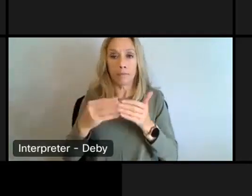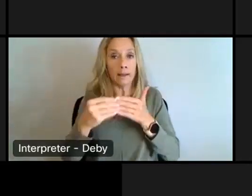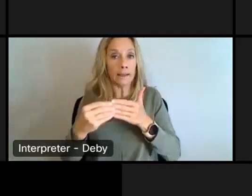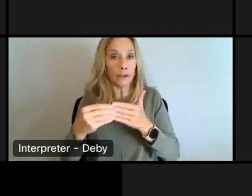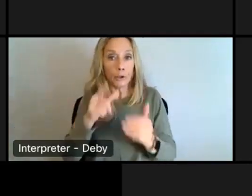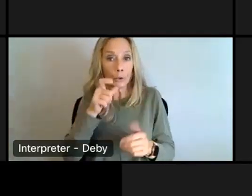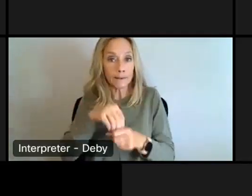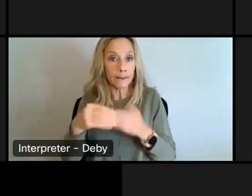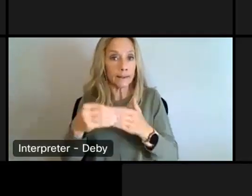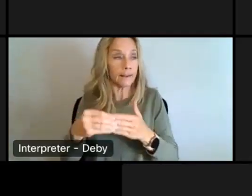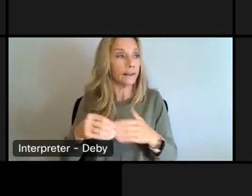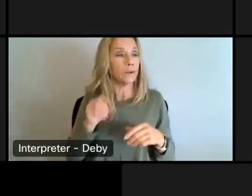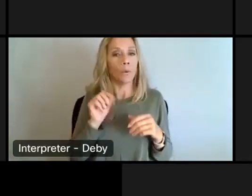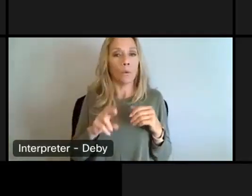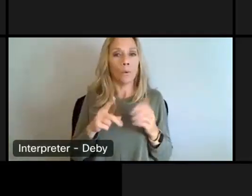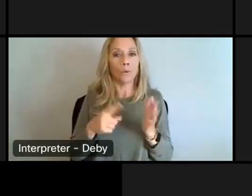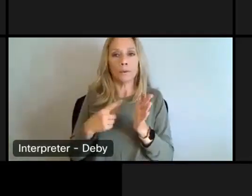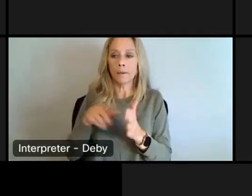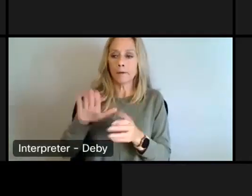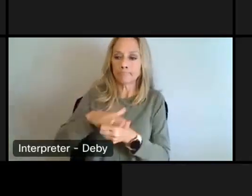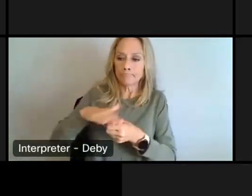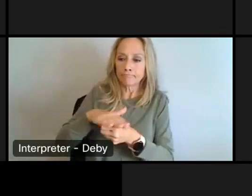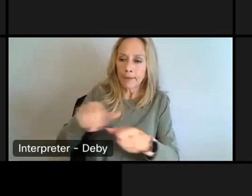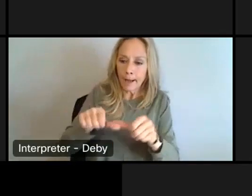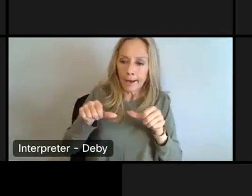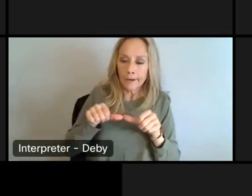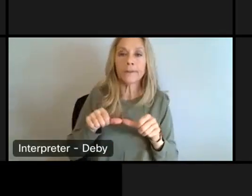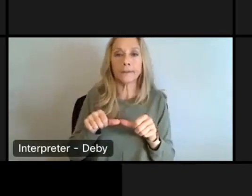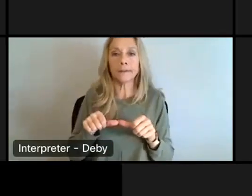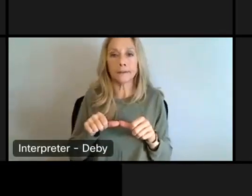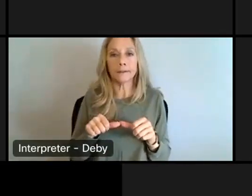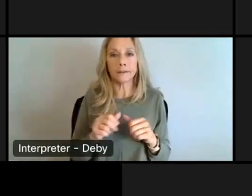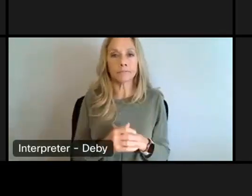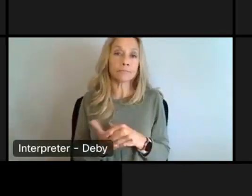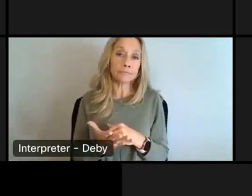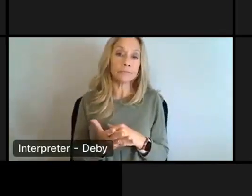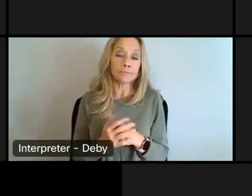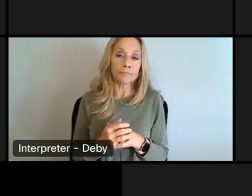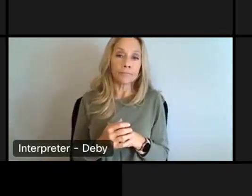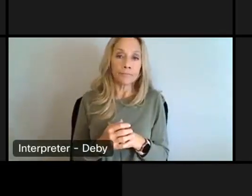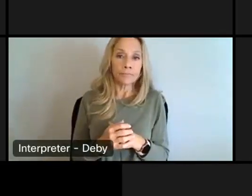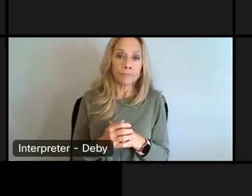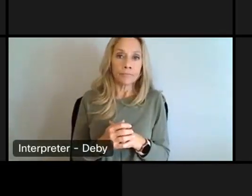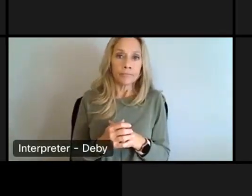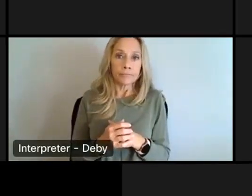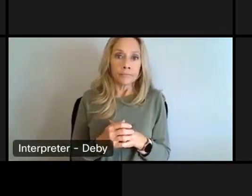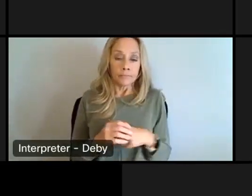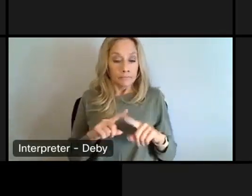because of the area. But when I find um,